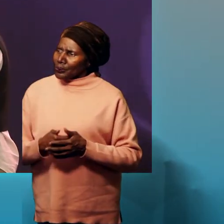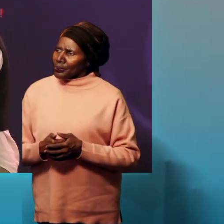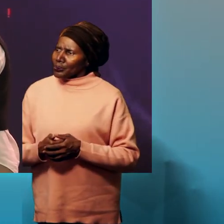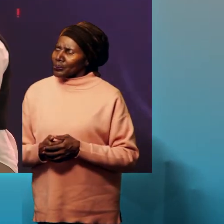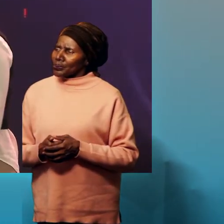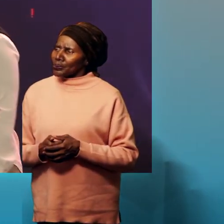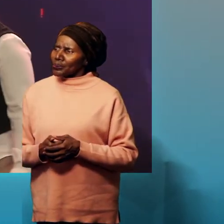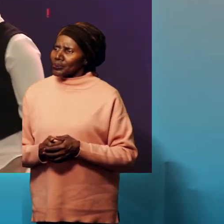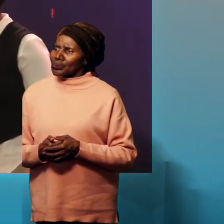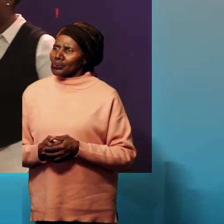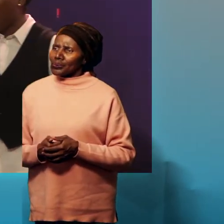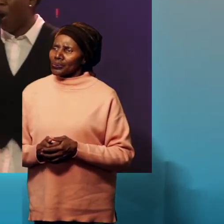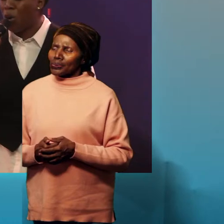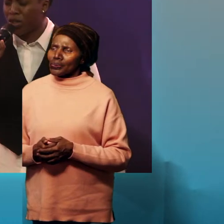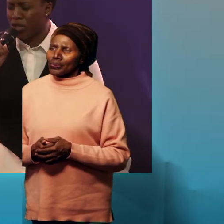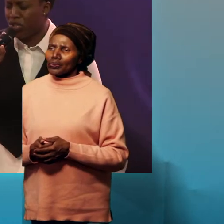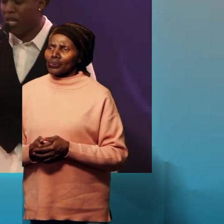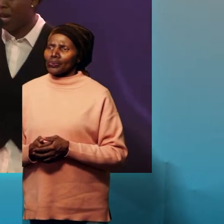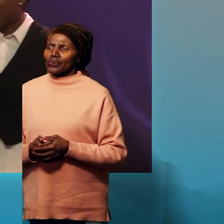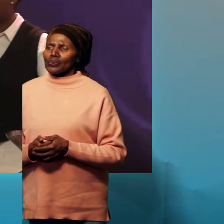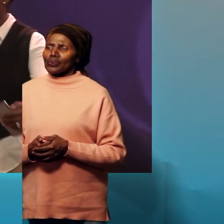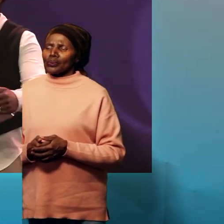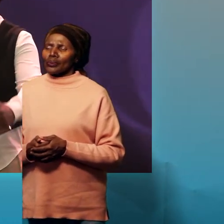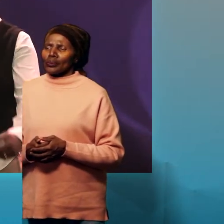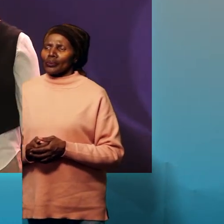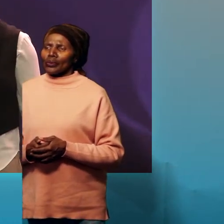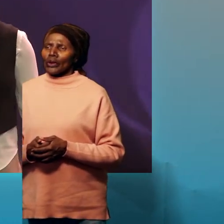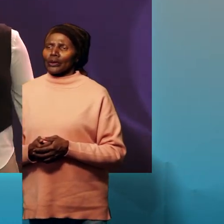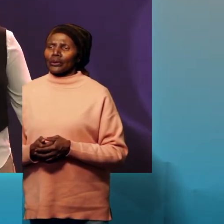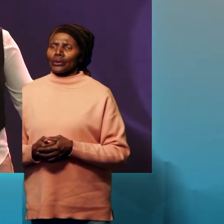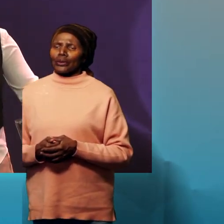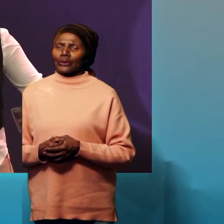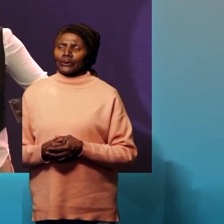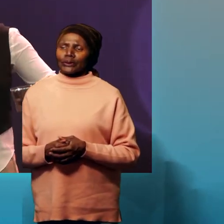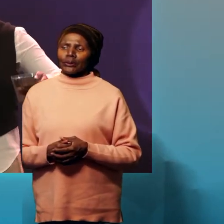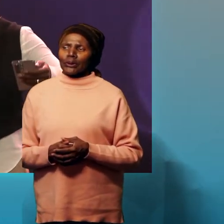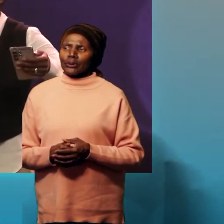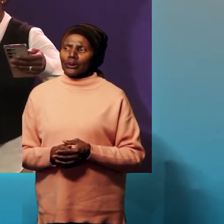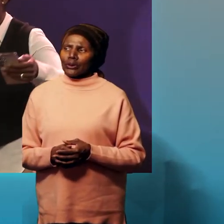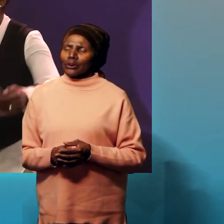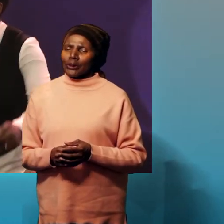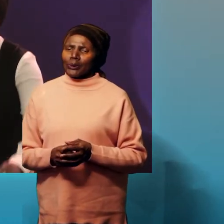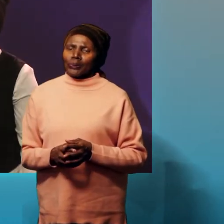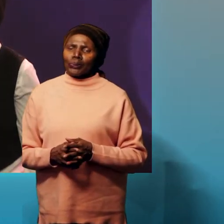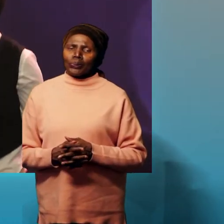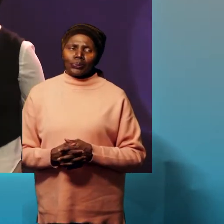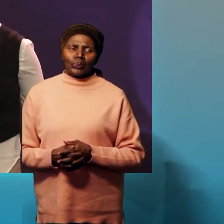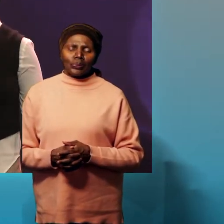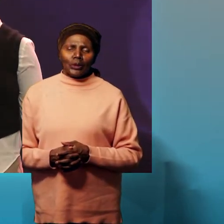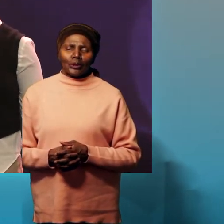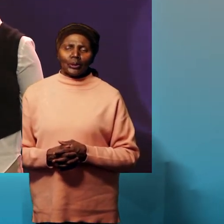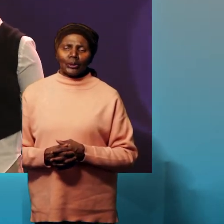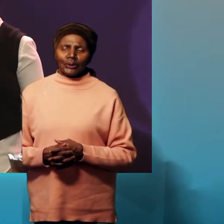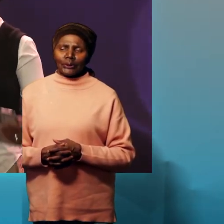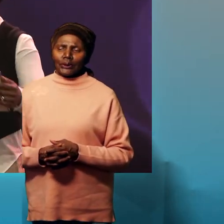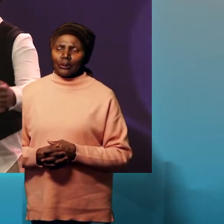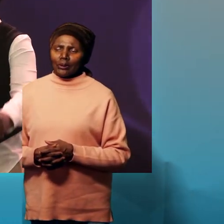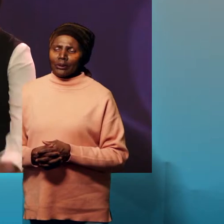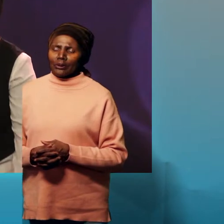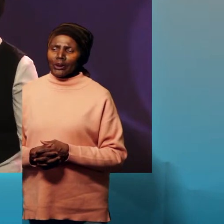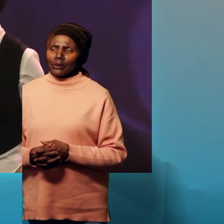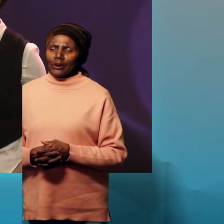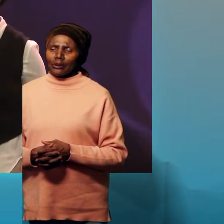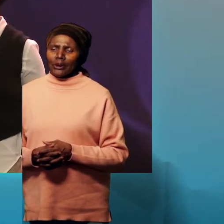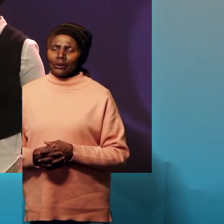Oh Lord, we don't want to be withholders. Lord, we want to be those that are able to break out before you, Lord God.